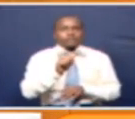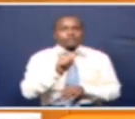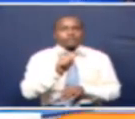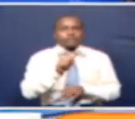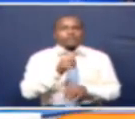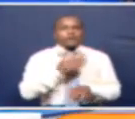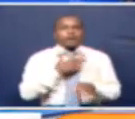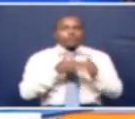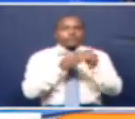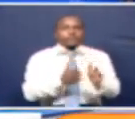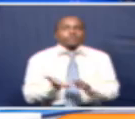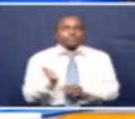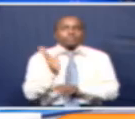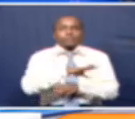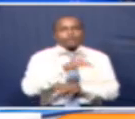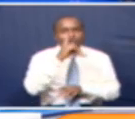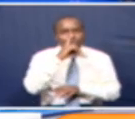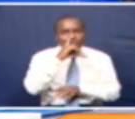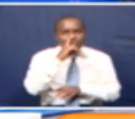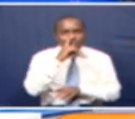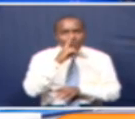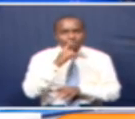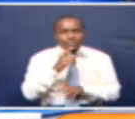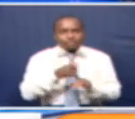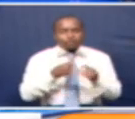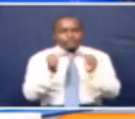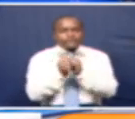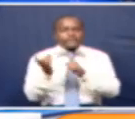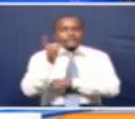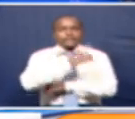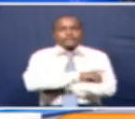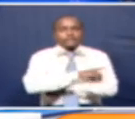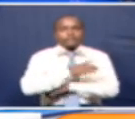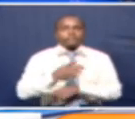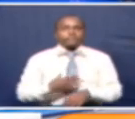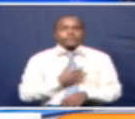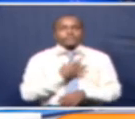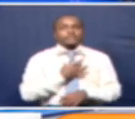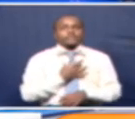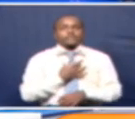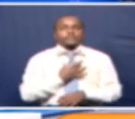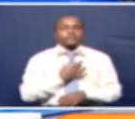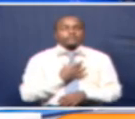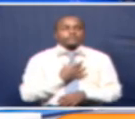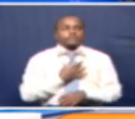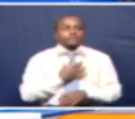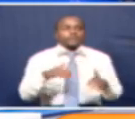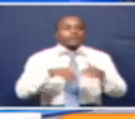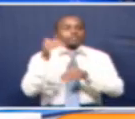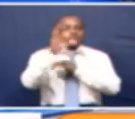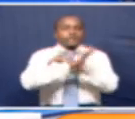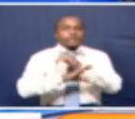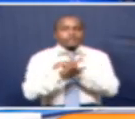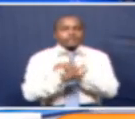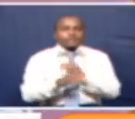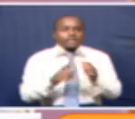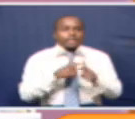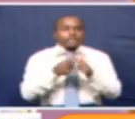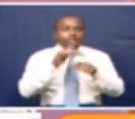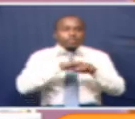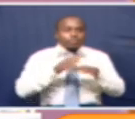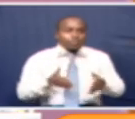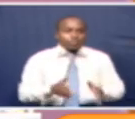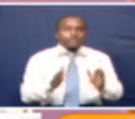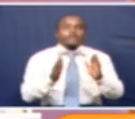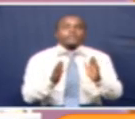Our leader was just returning home from a 10 days visit abroad. Then along the way,